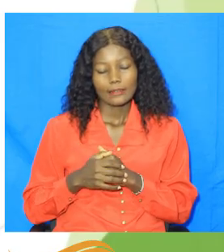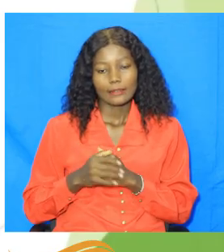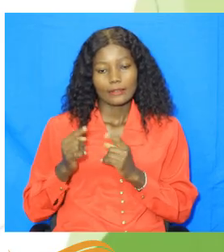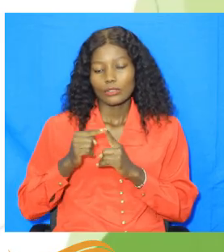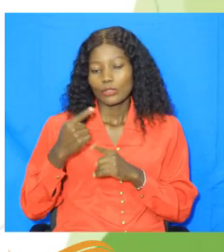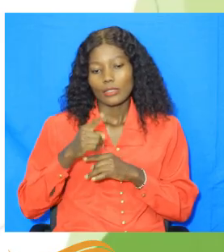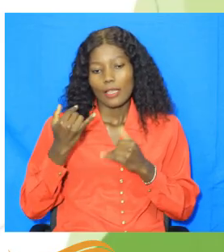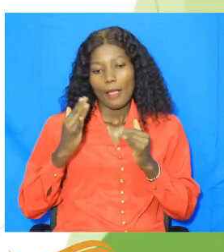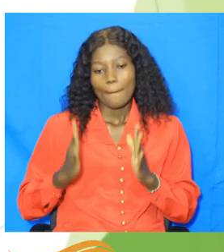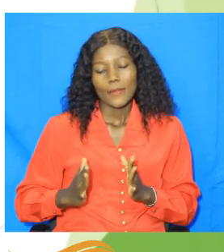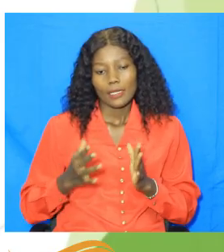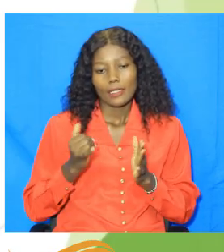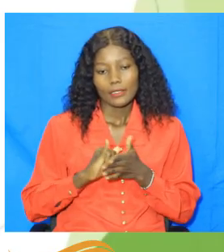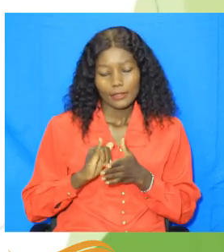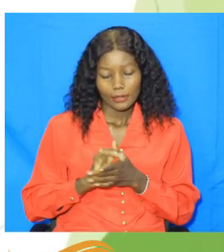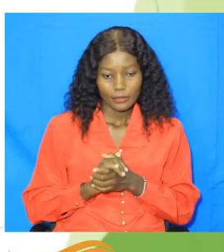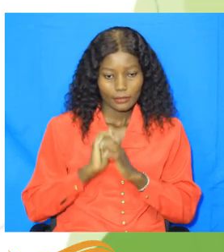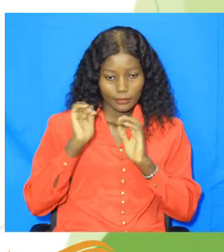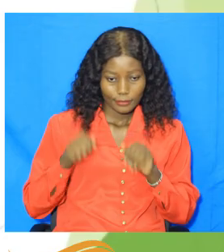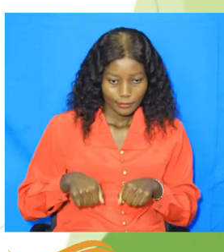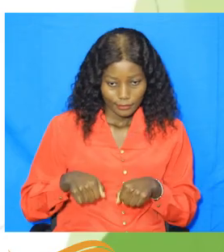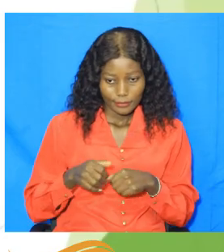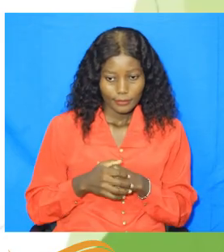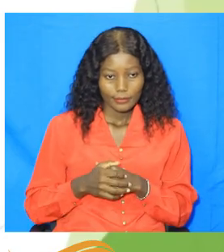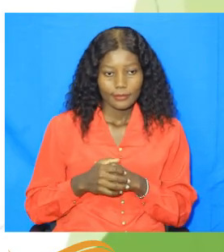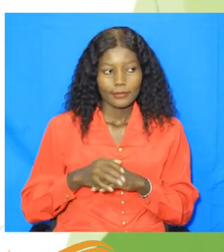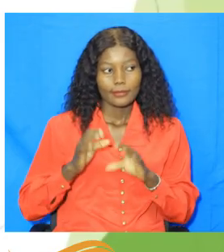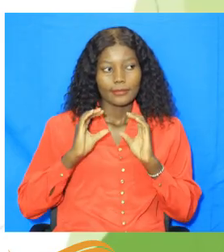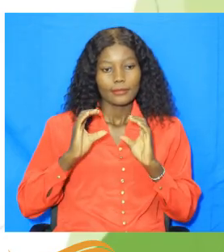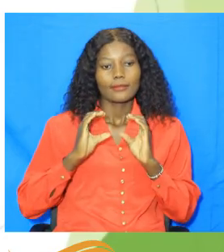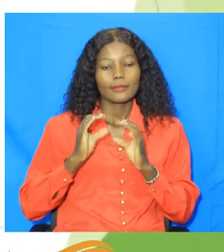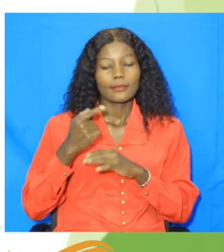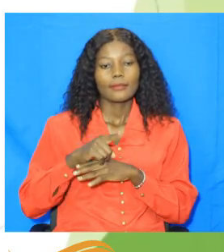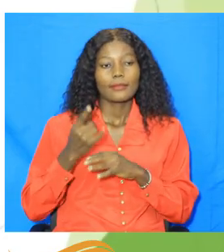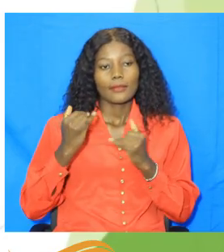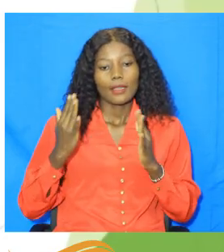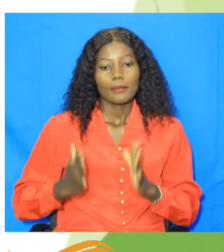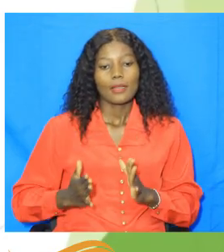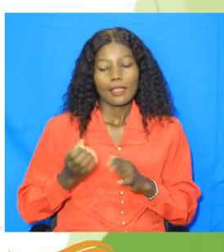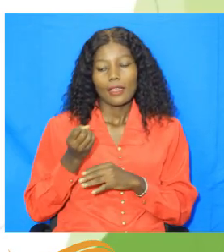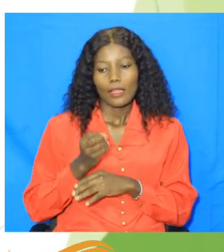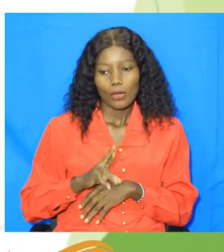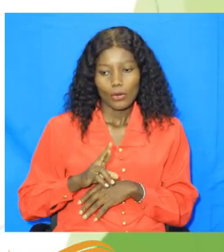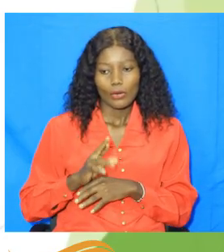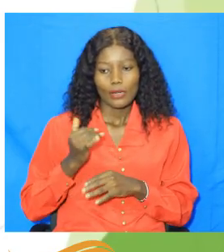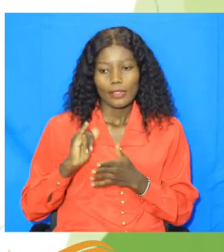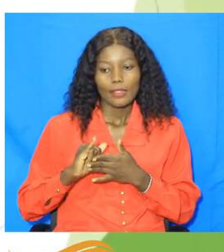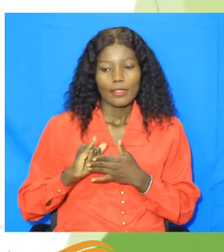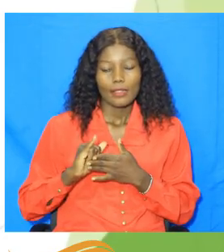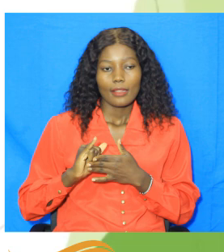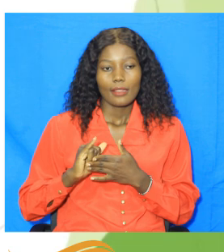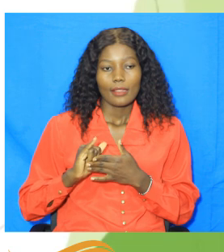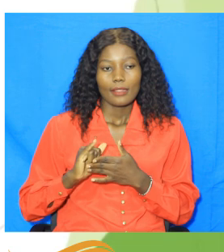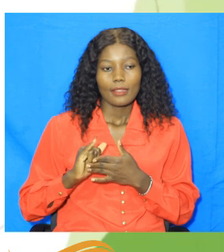their athletes so that they can coach their athletes or they can give